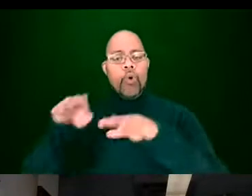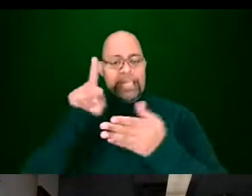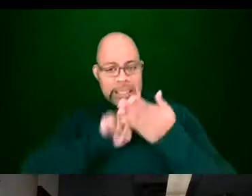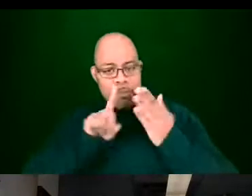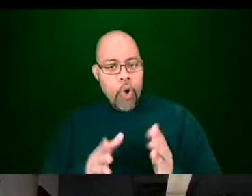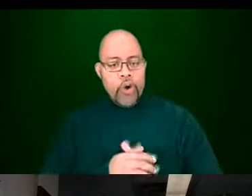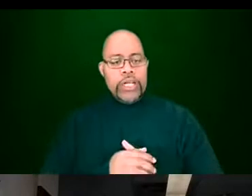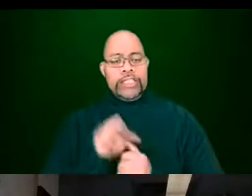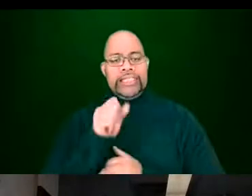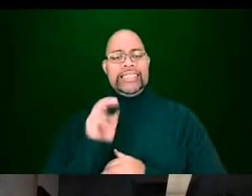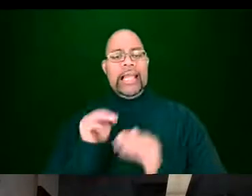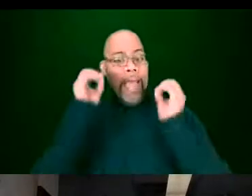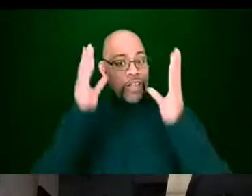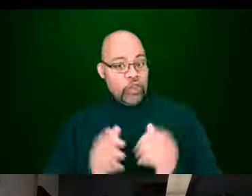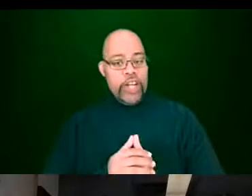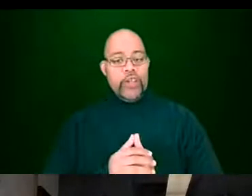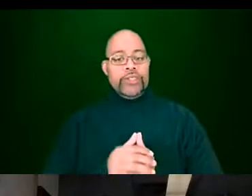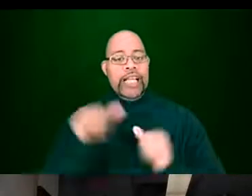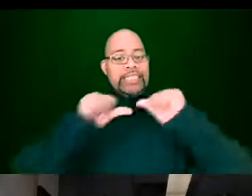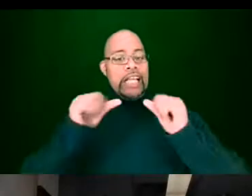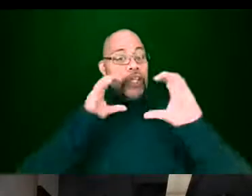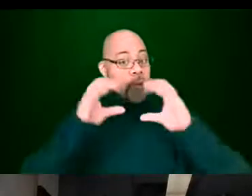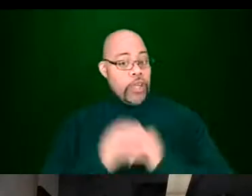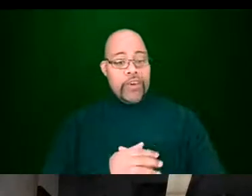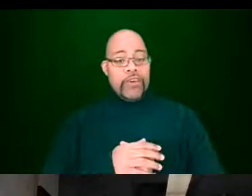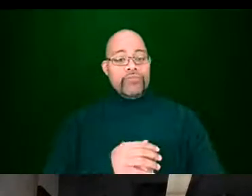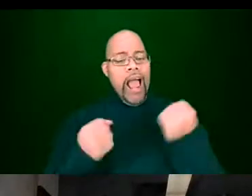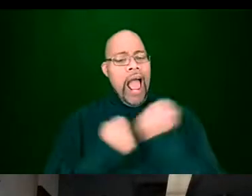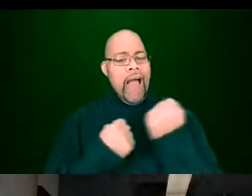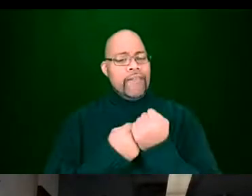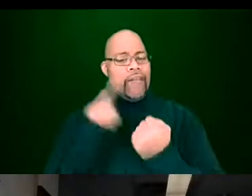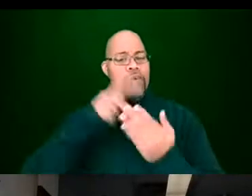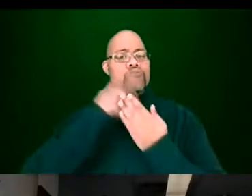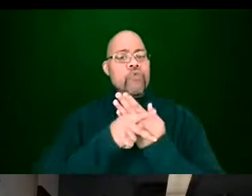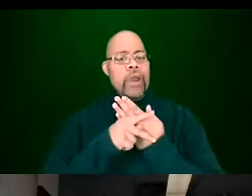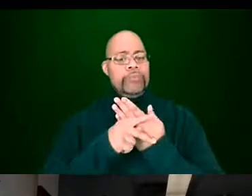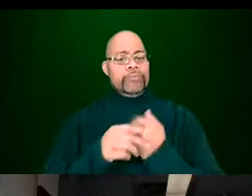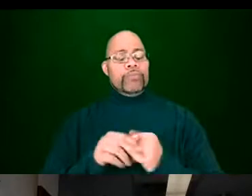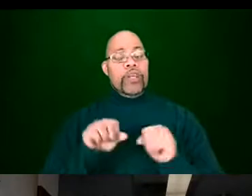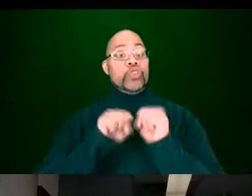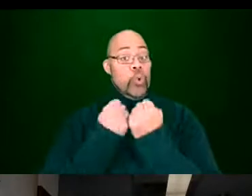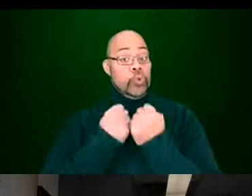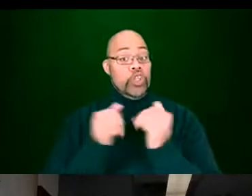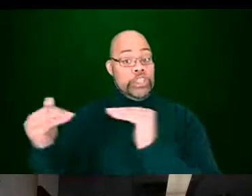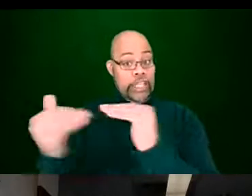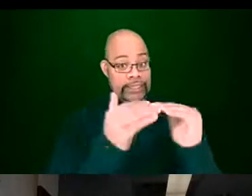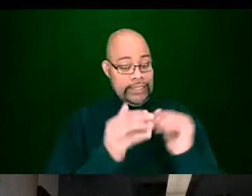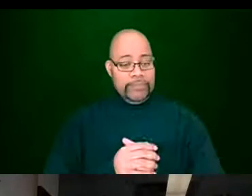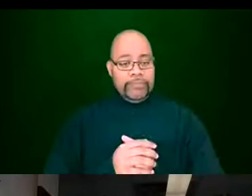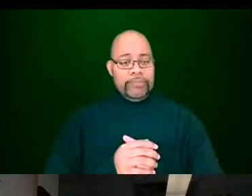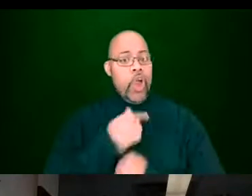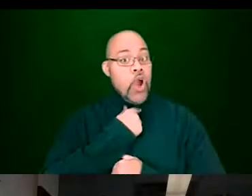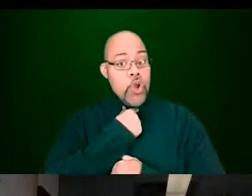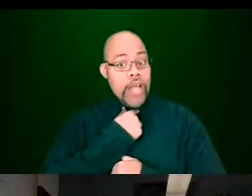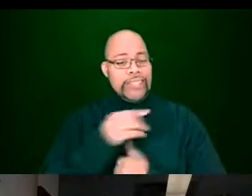explorer, STEAM educator, science communicator, and advocate for social justice. Her curiosity